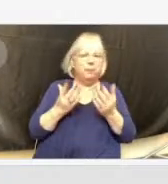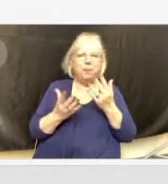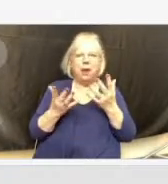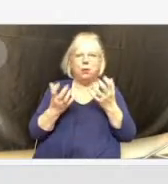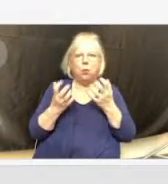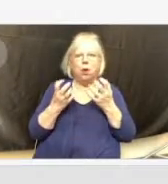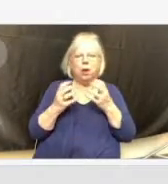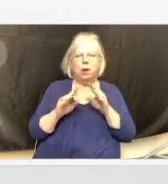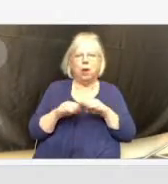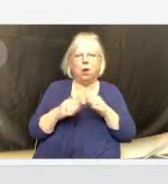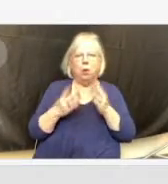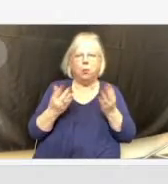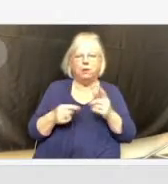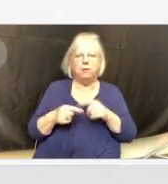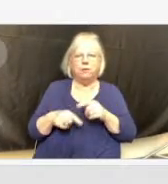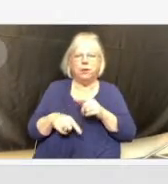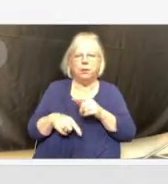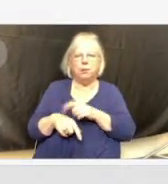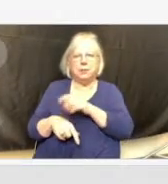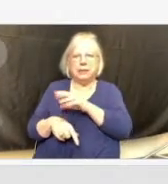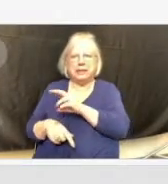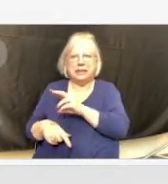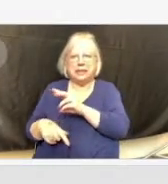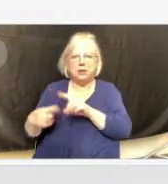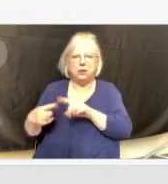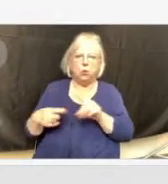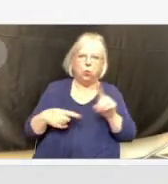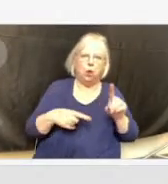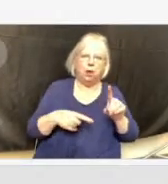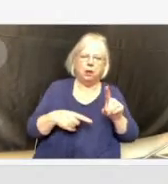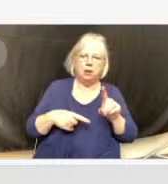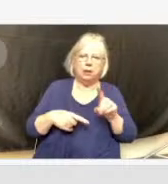1 or 6 to 2.